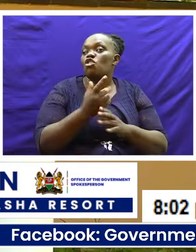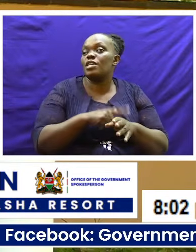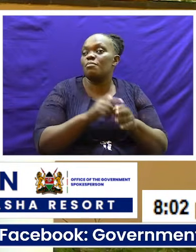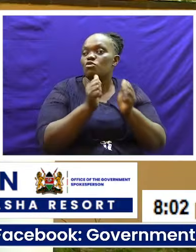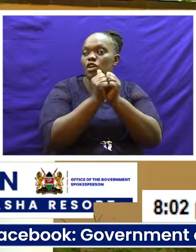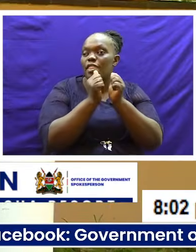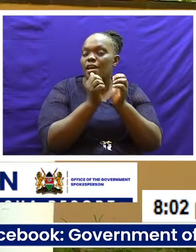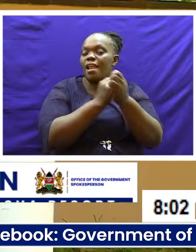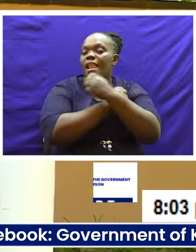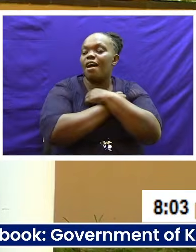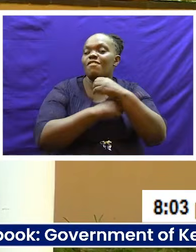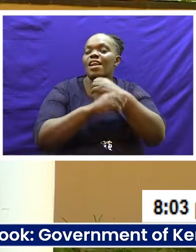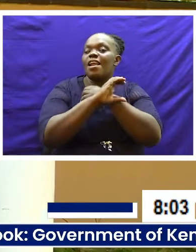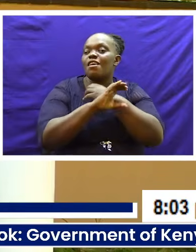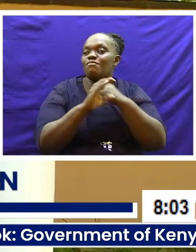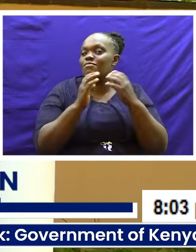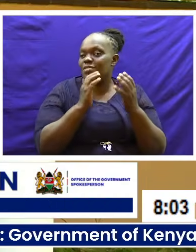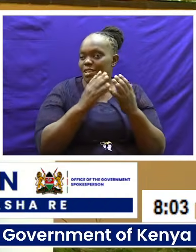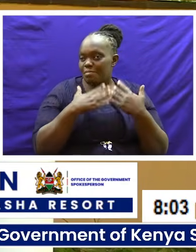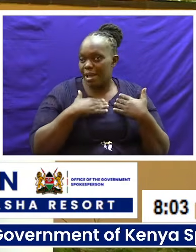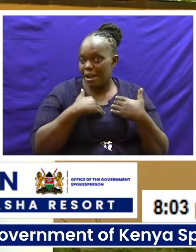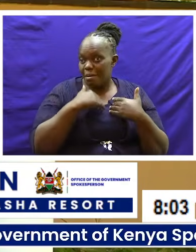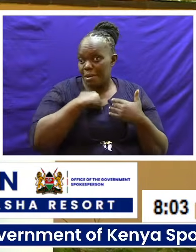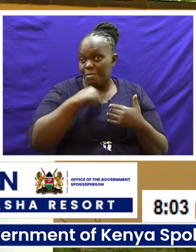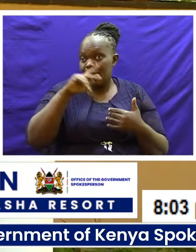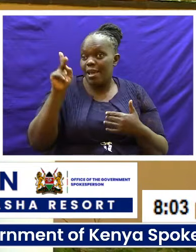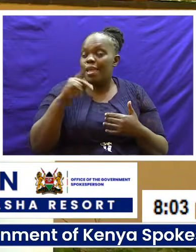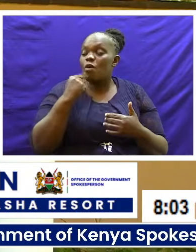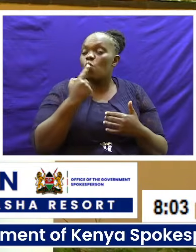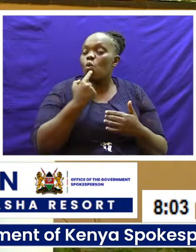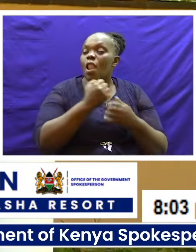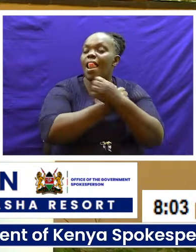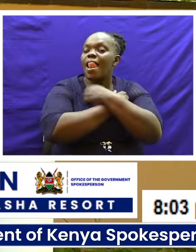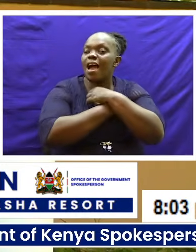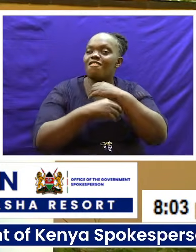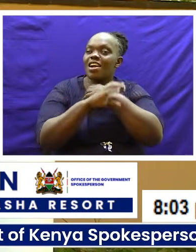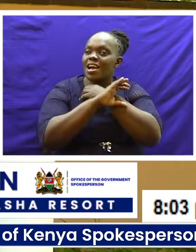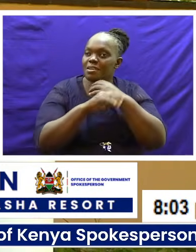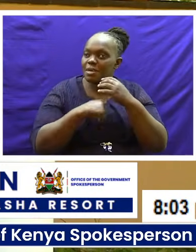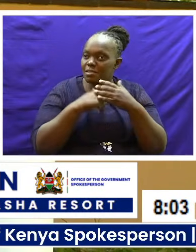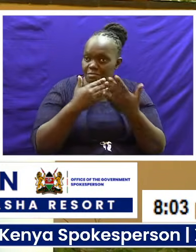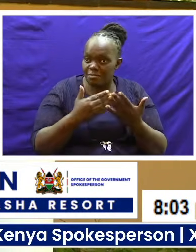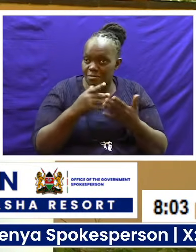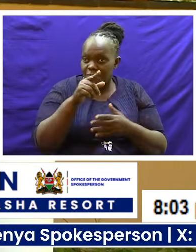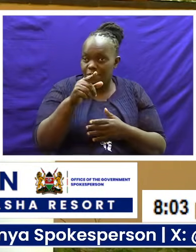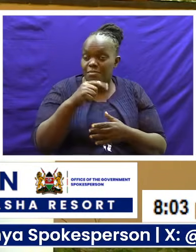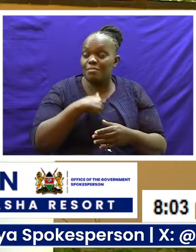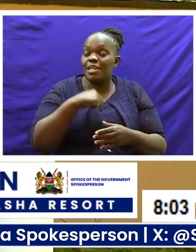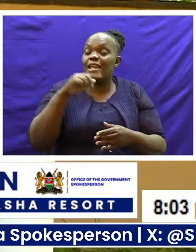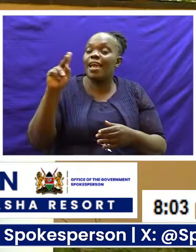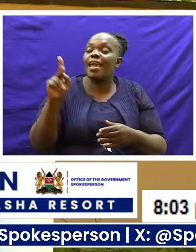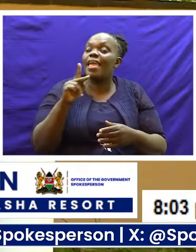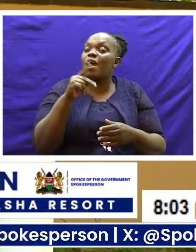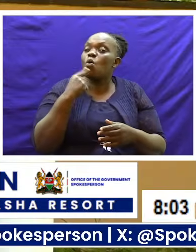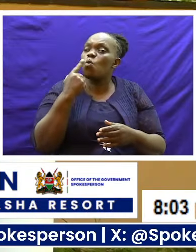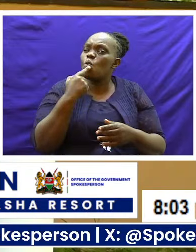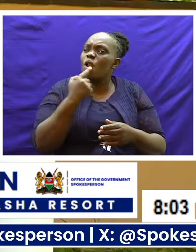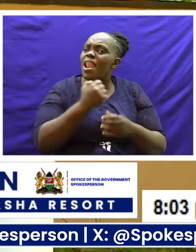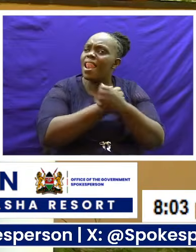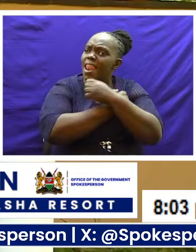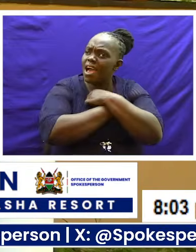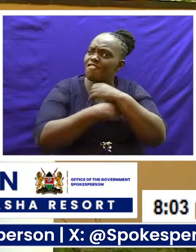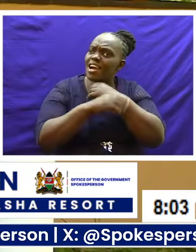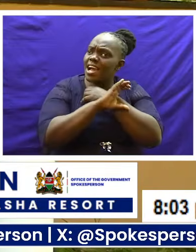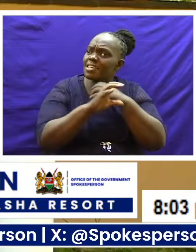umoja na uzalendo. Mimi ni Mkenya mzalendo. Je, wewe? Mimi ni Mkenya